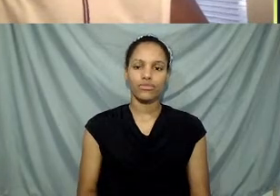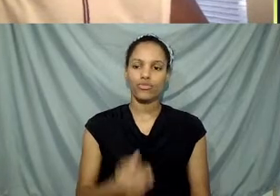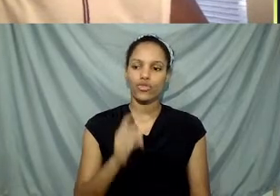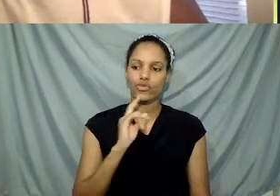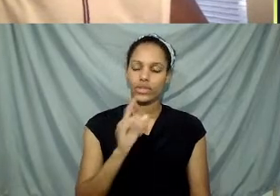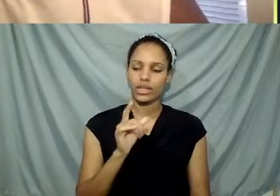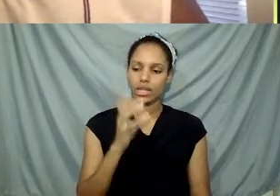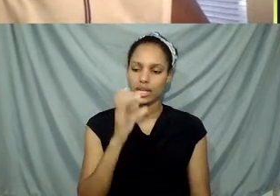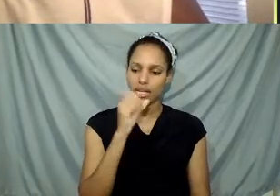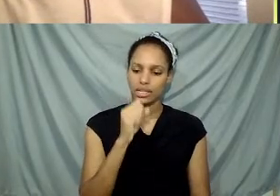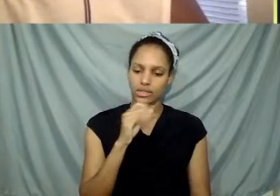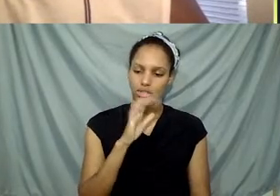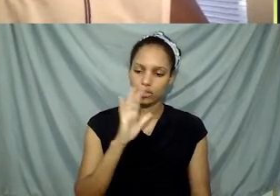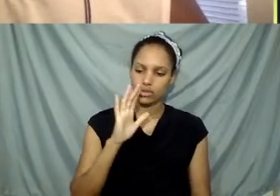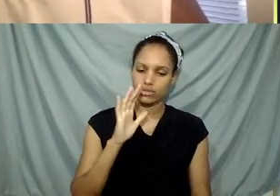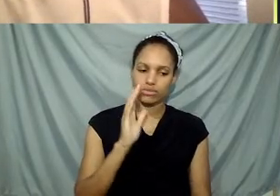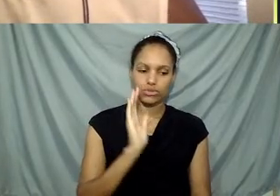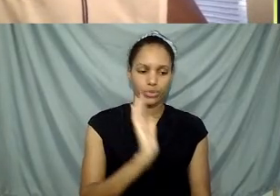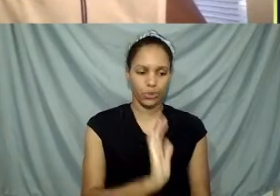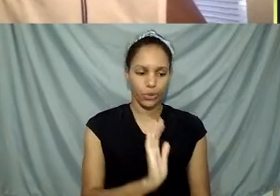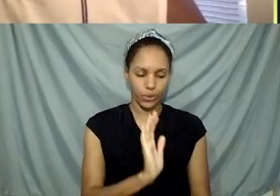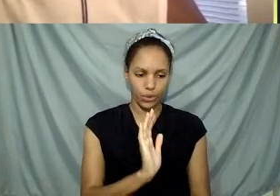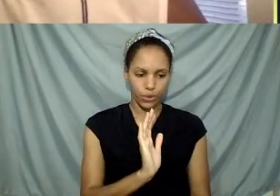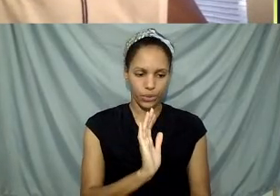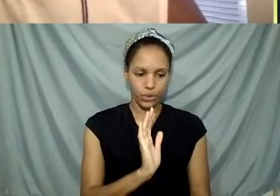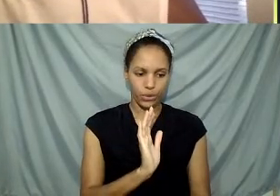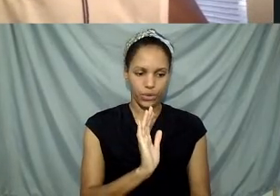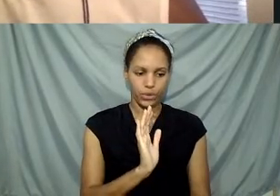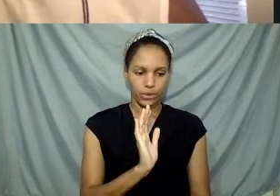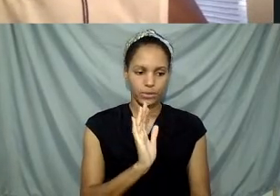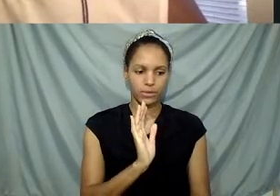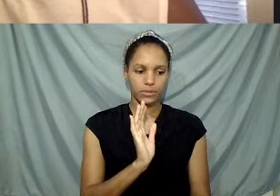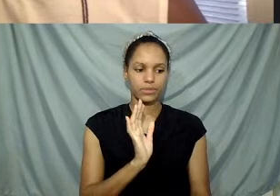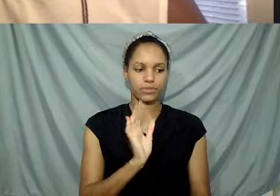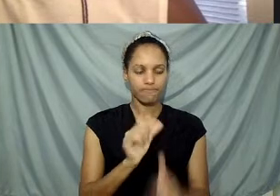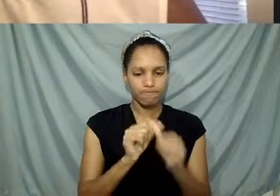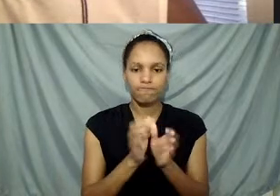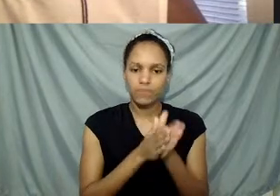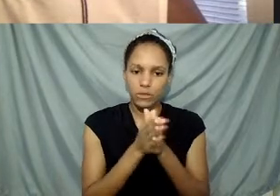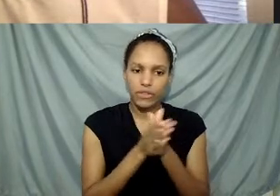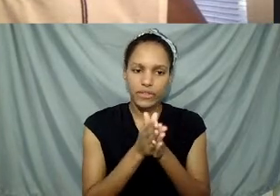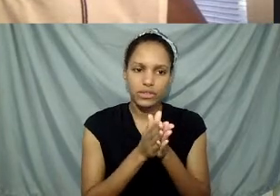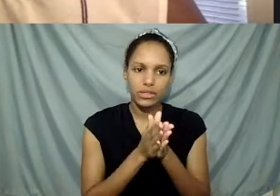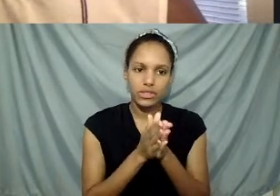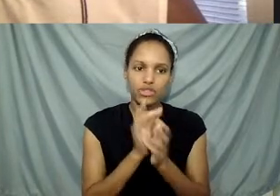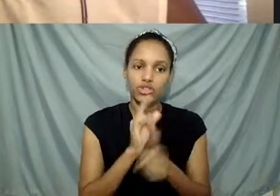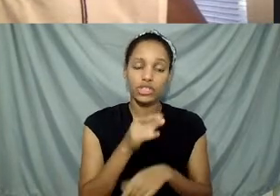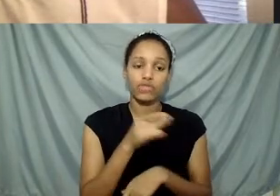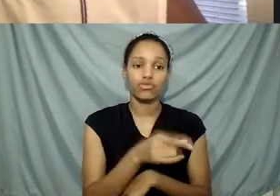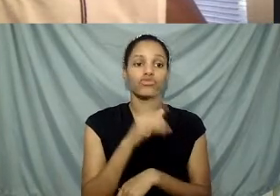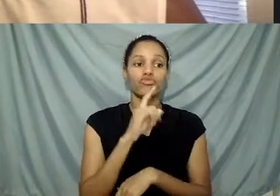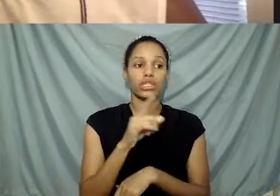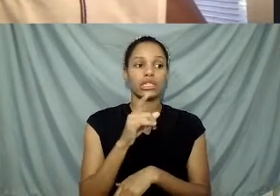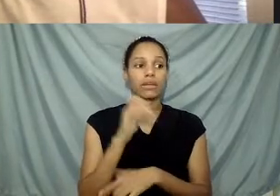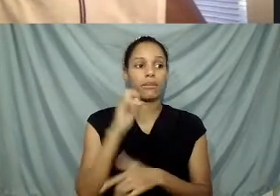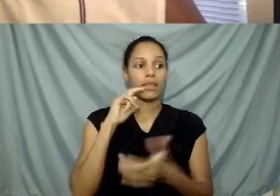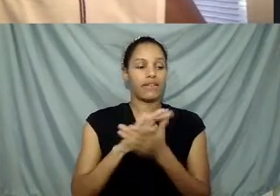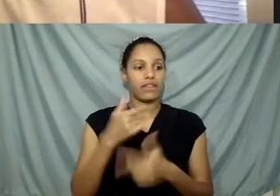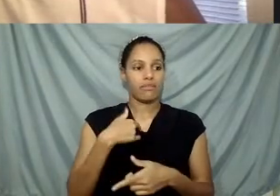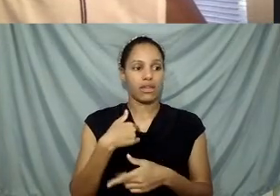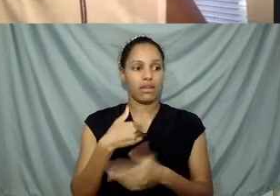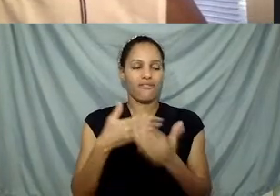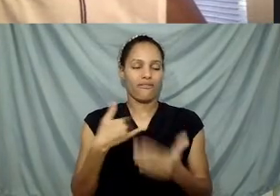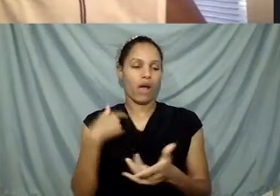her commitment. Like, she believed in me before I believed in myself. She is